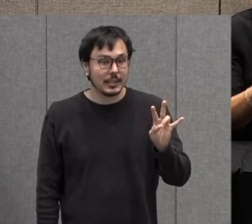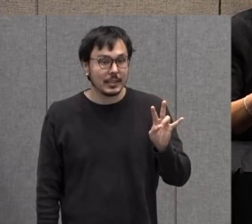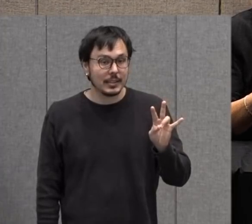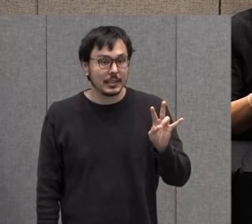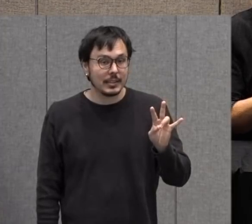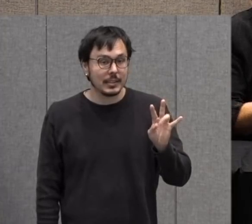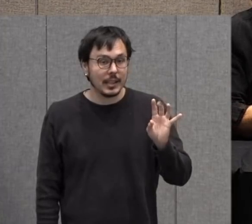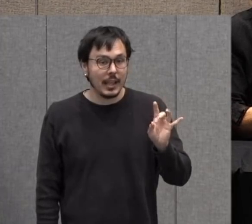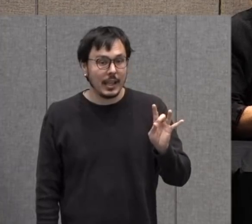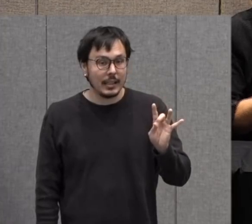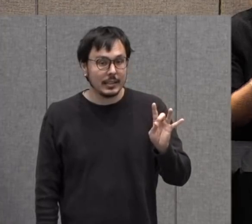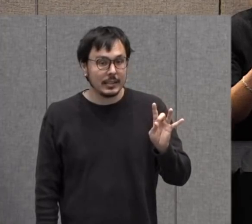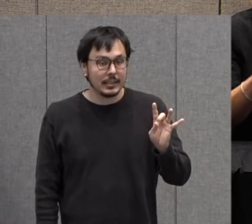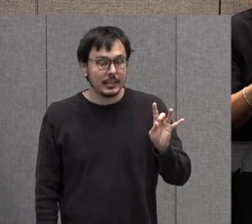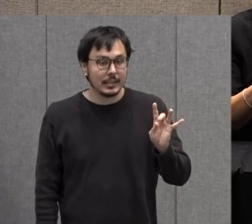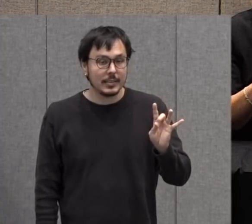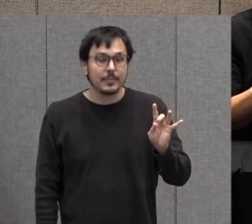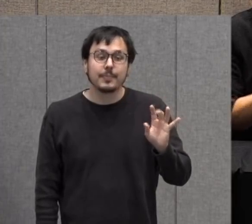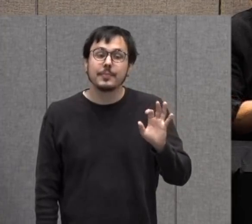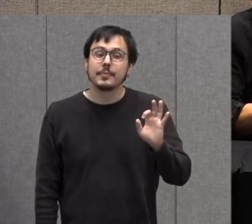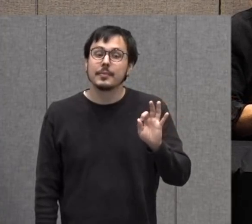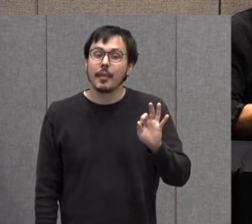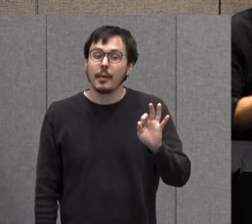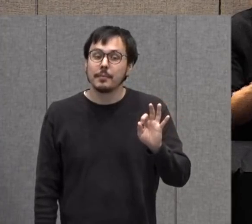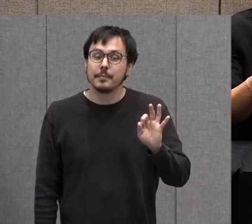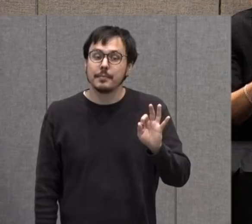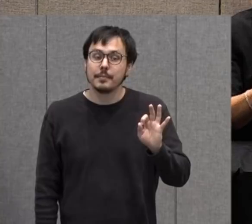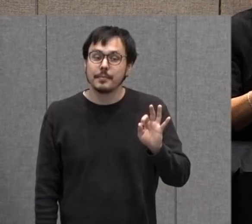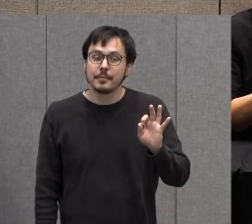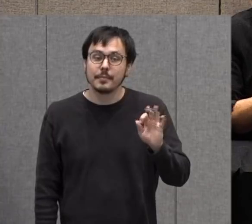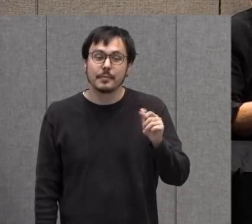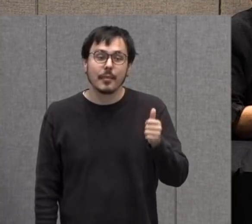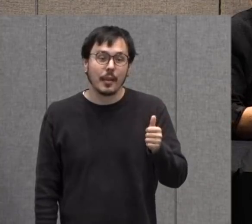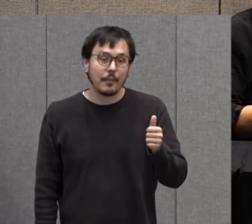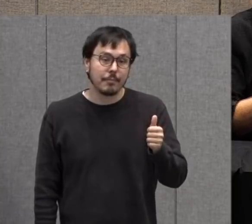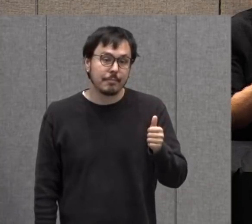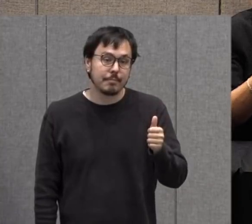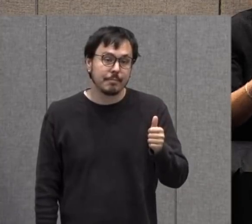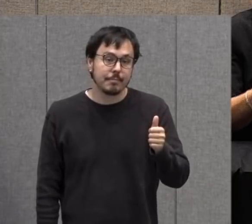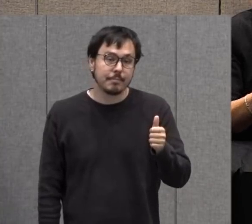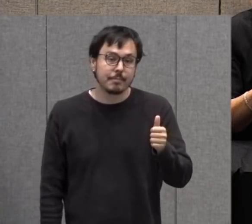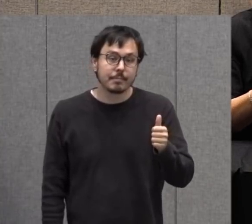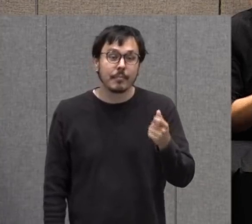7, 8, 9, 10,